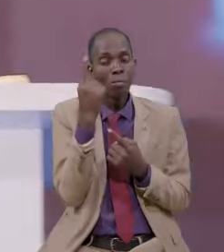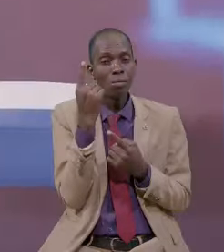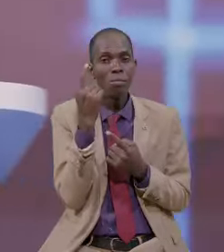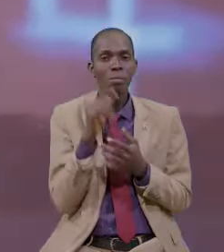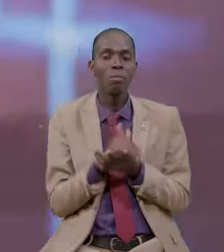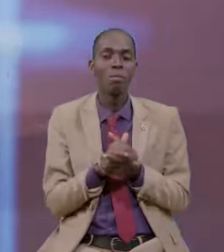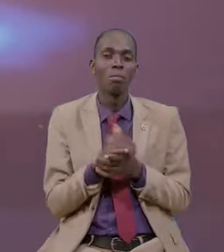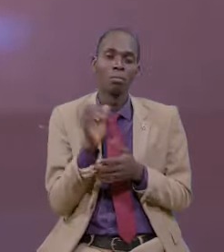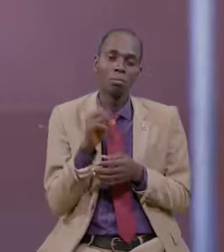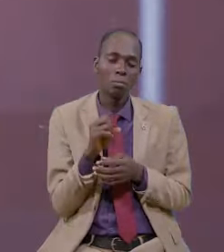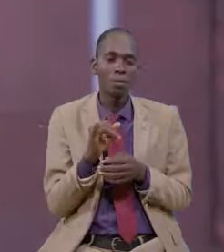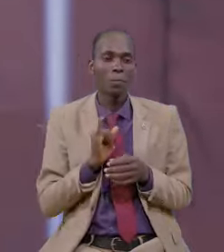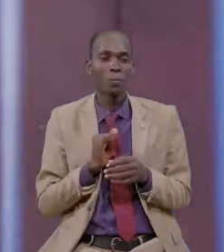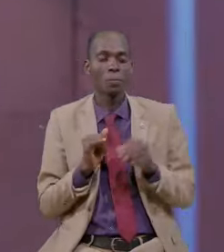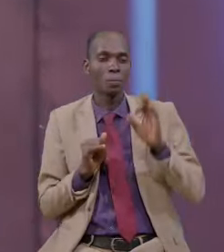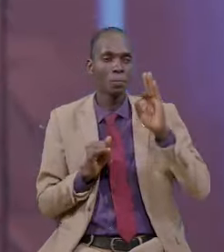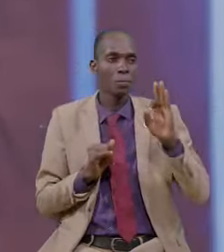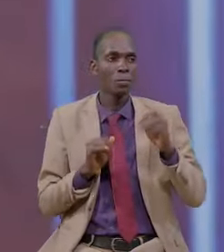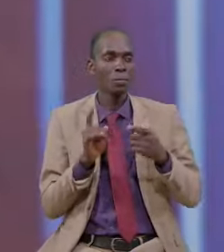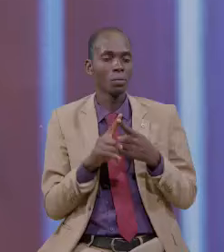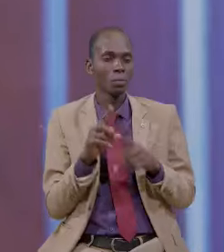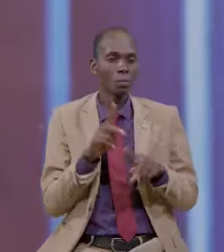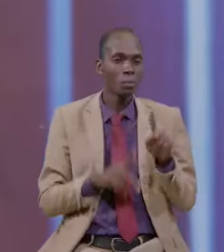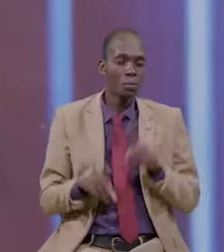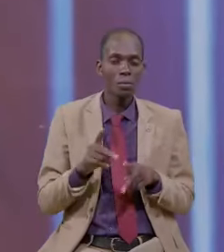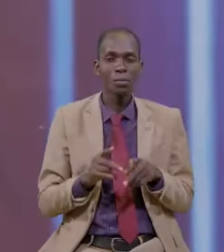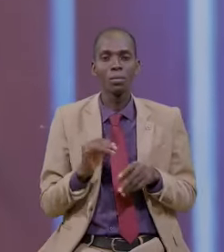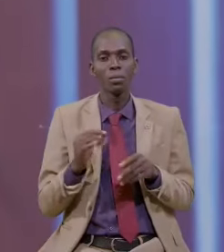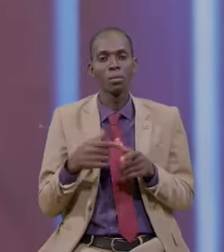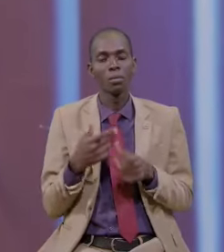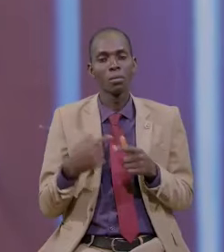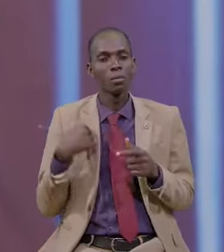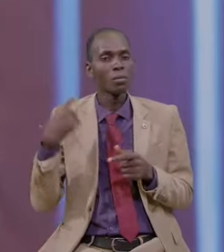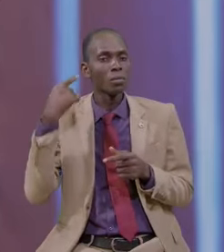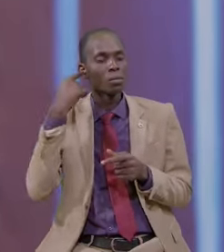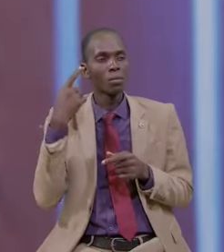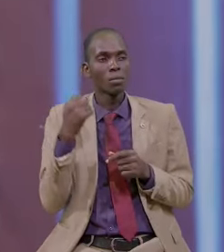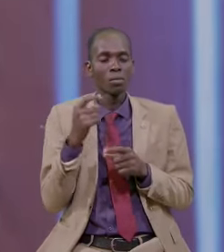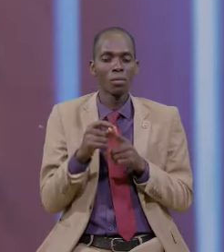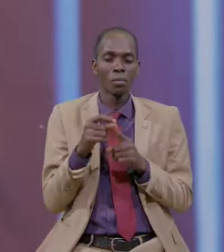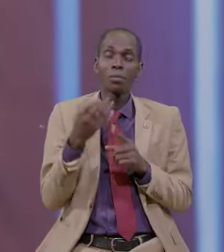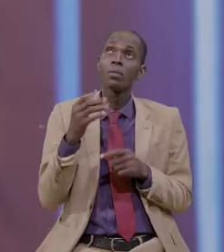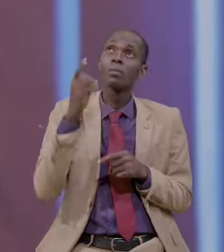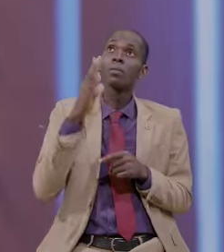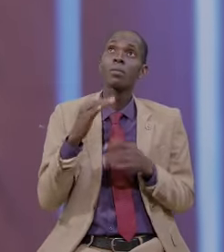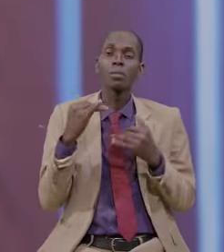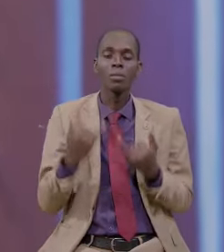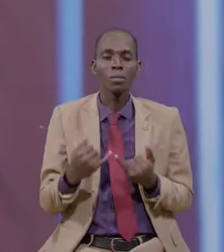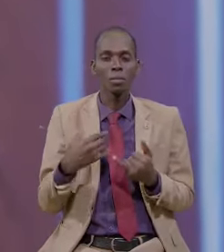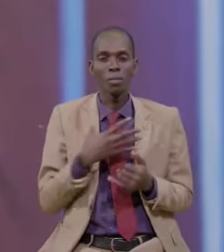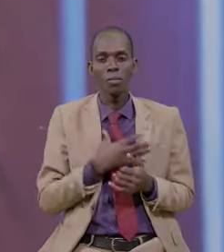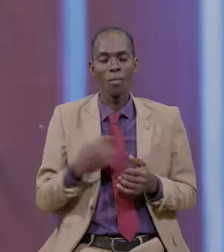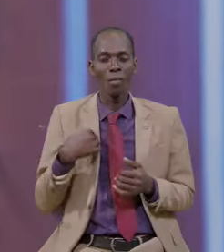to people, born again, and then we hear the word now and we realize